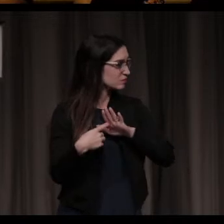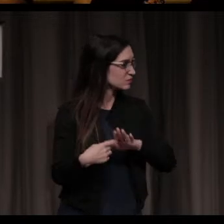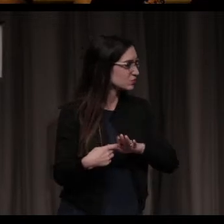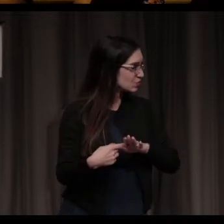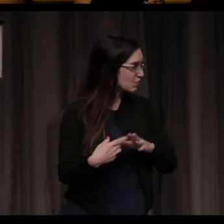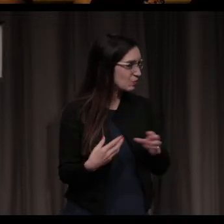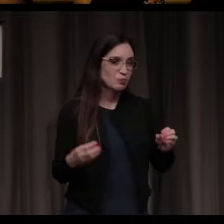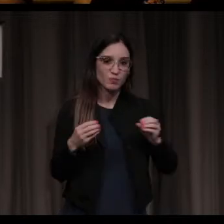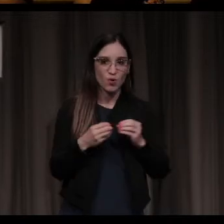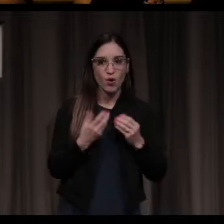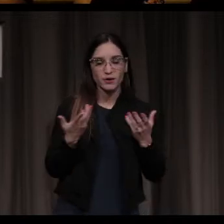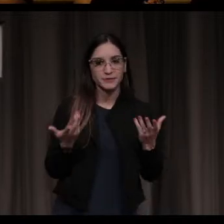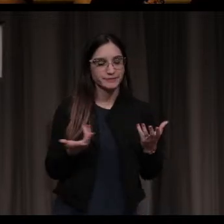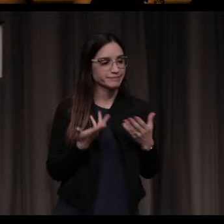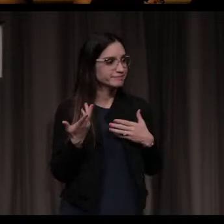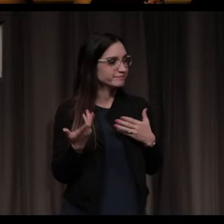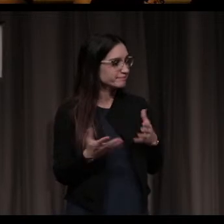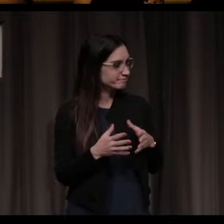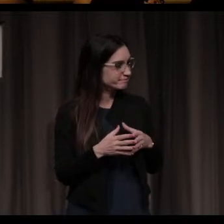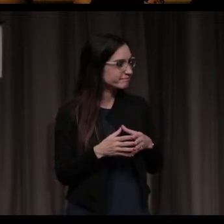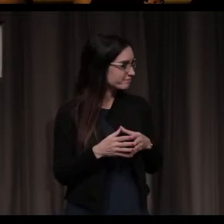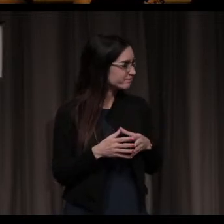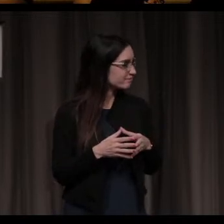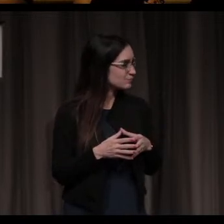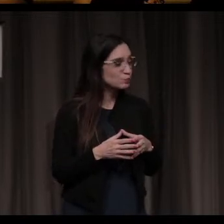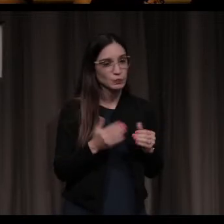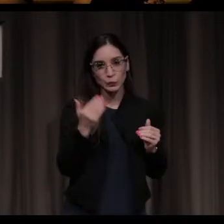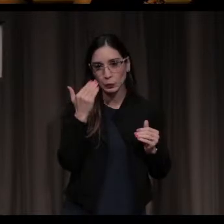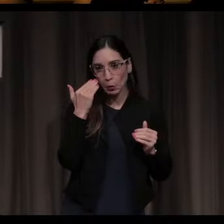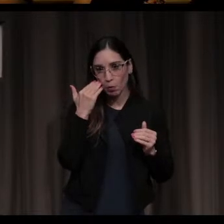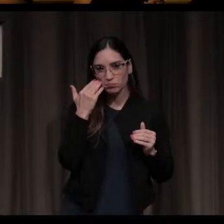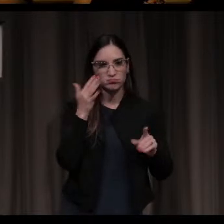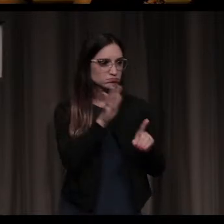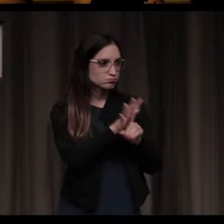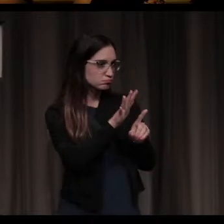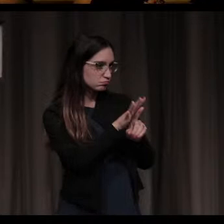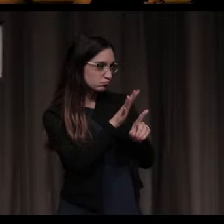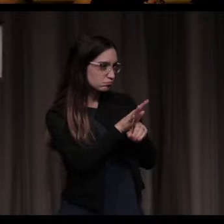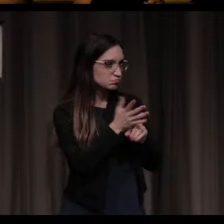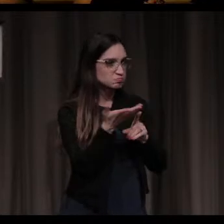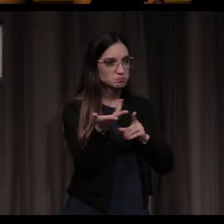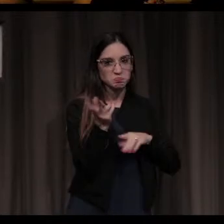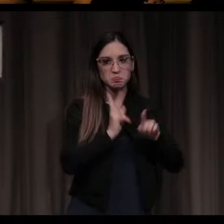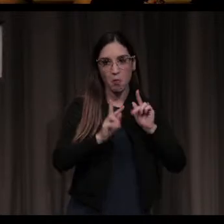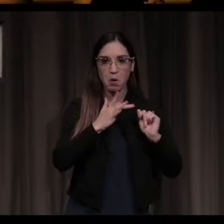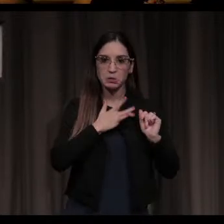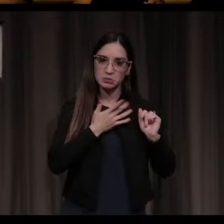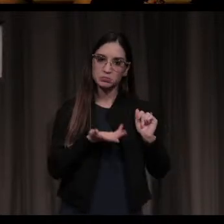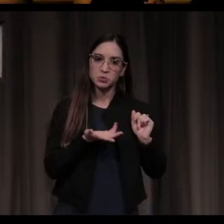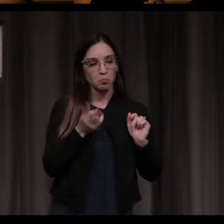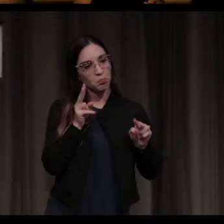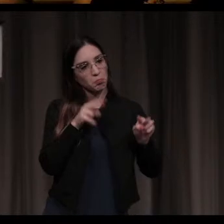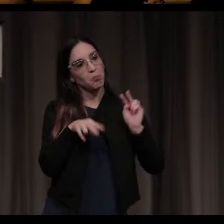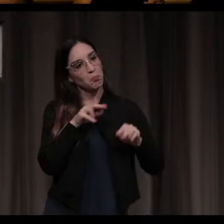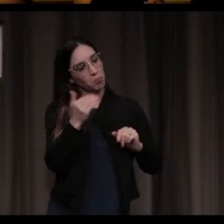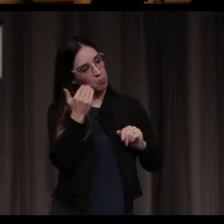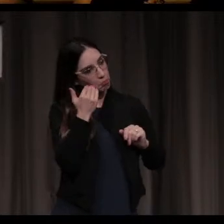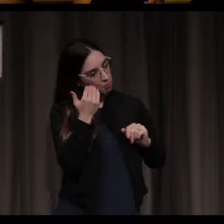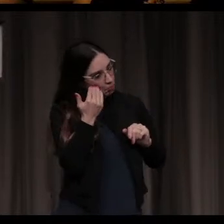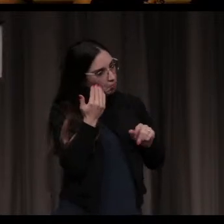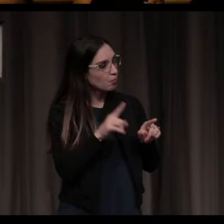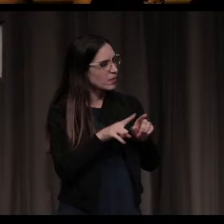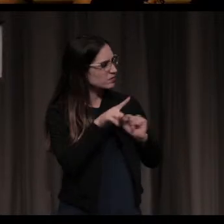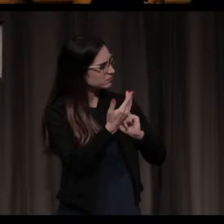traditional, more yeah, like more known, and everyone shares. And I remember you were